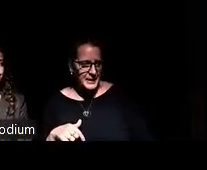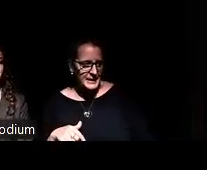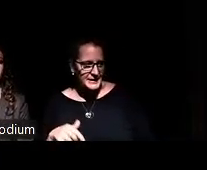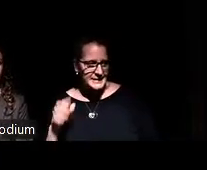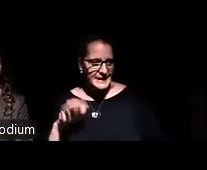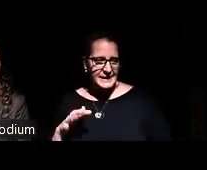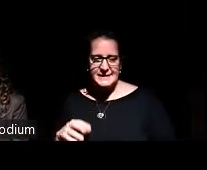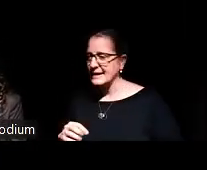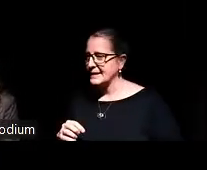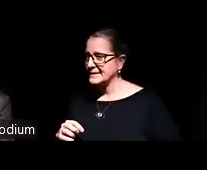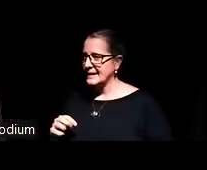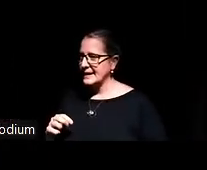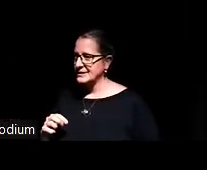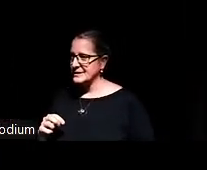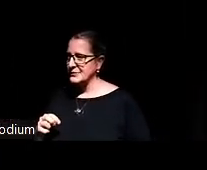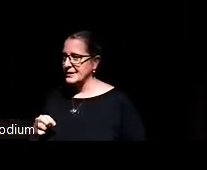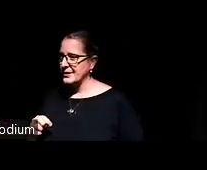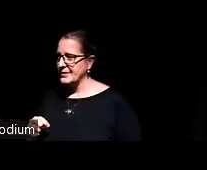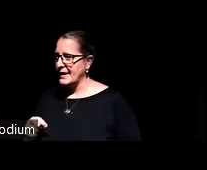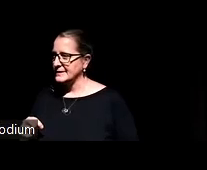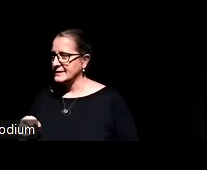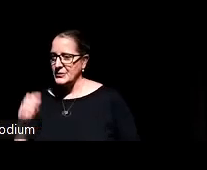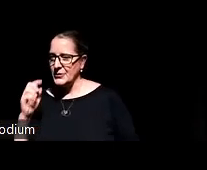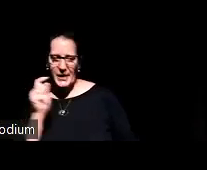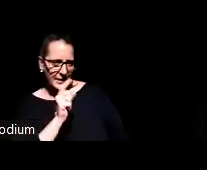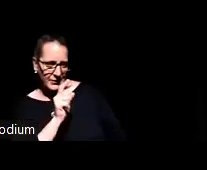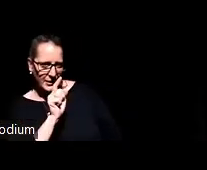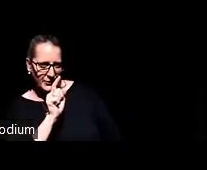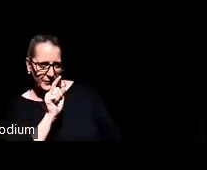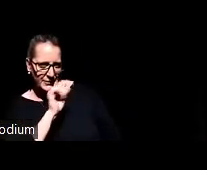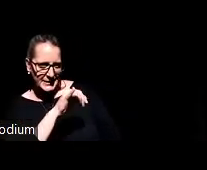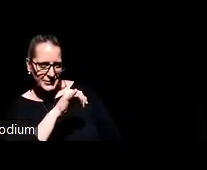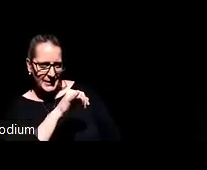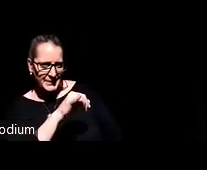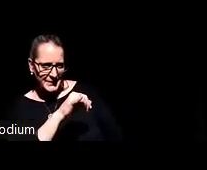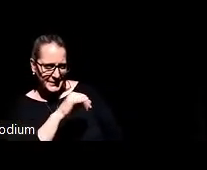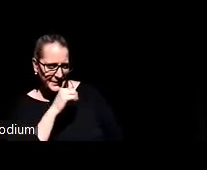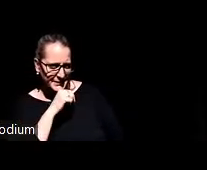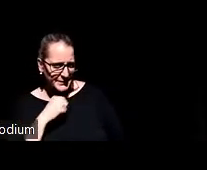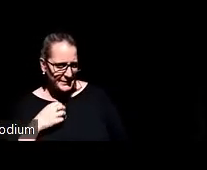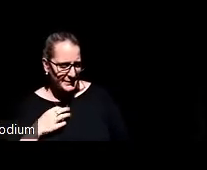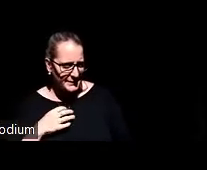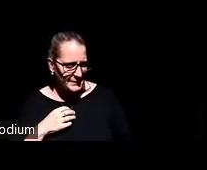solar panels in his, he's got an agency working on that. So I think we're going to go for Deirdre.